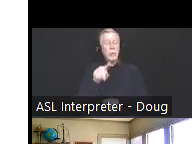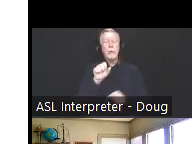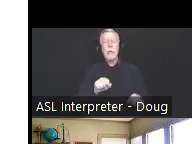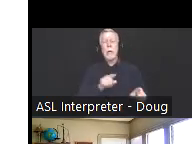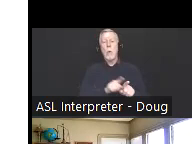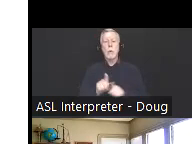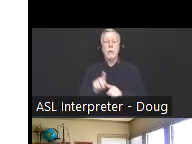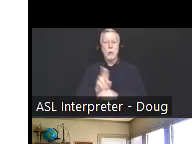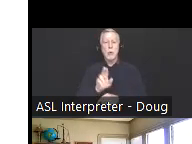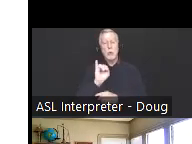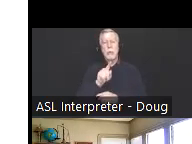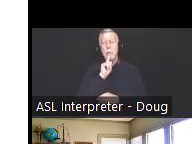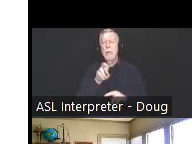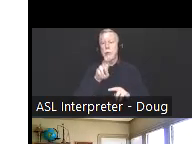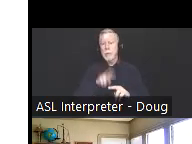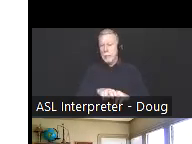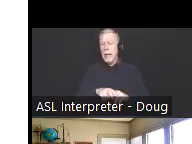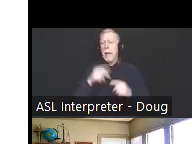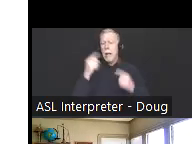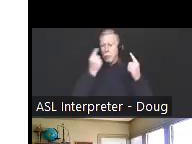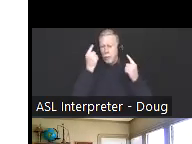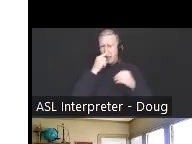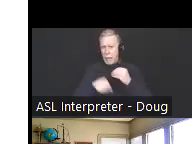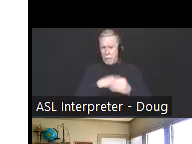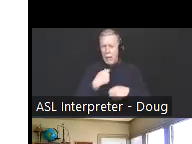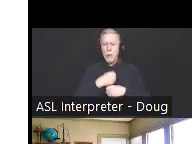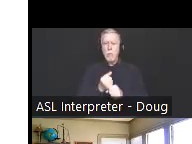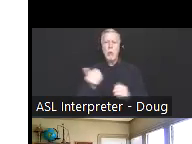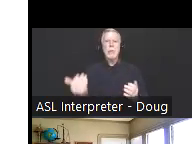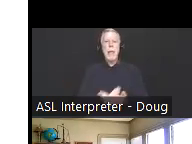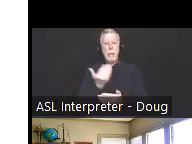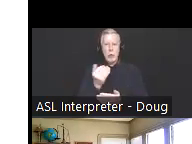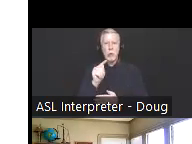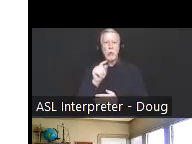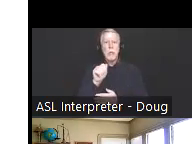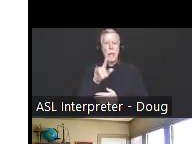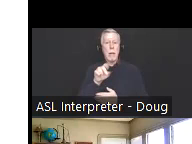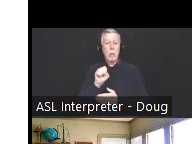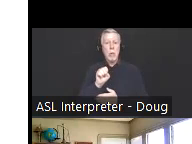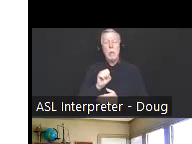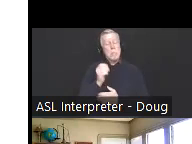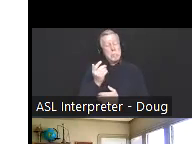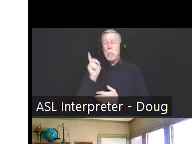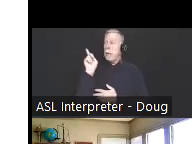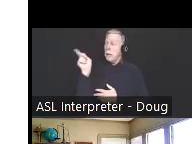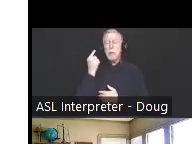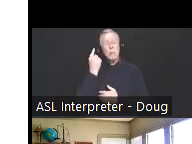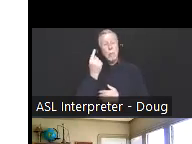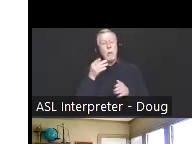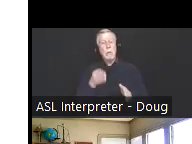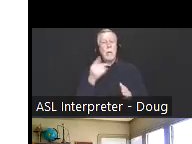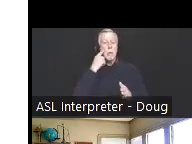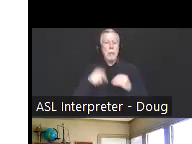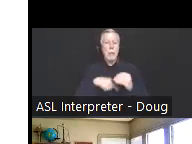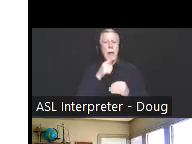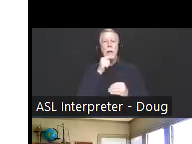when you're sitting down to think about composing a new table. This is one way of thinking about who's being